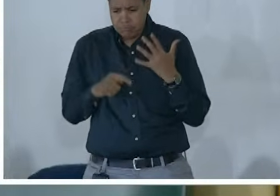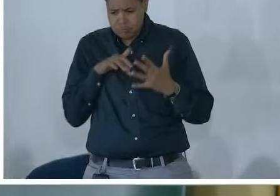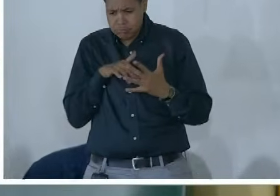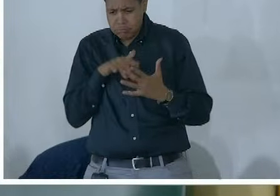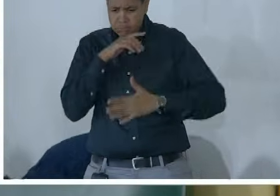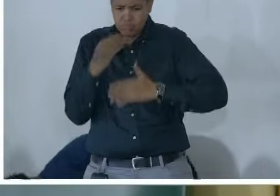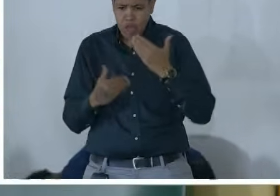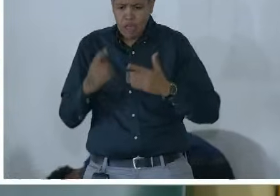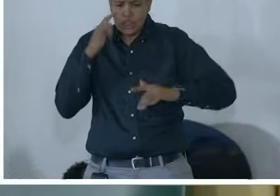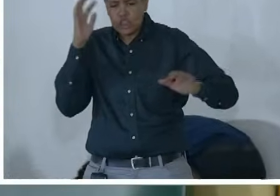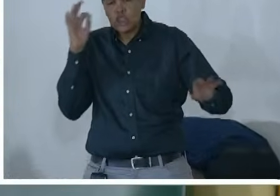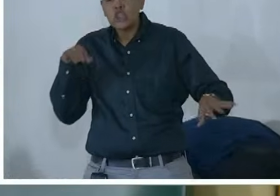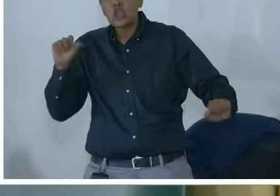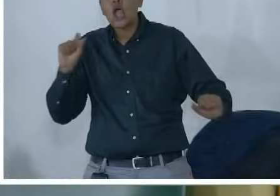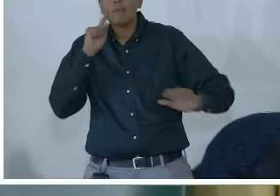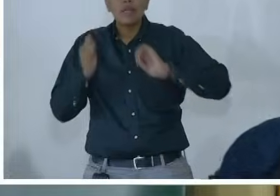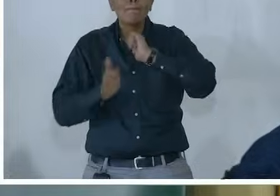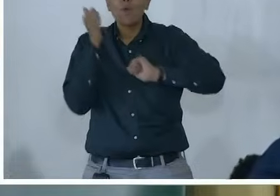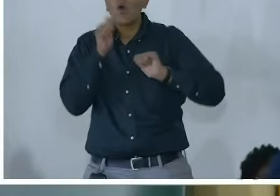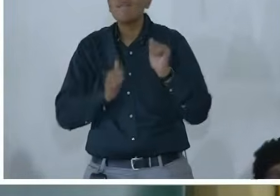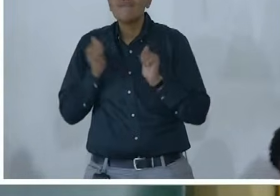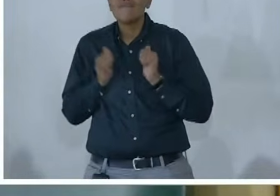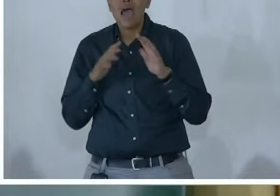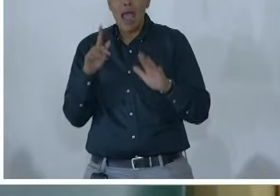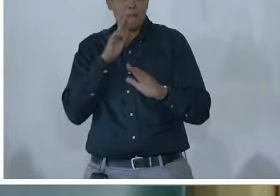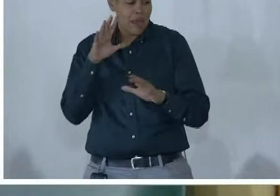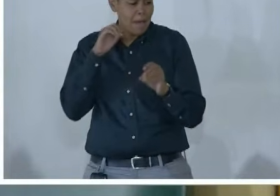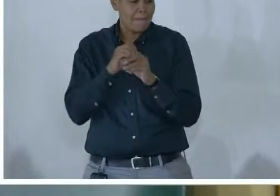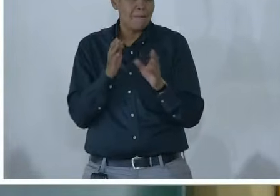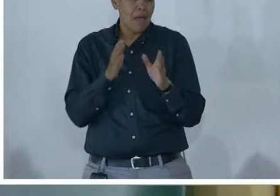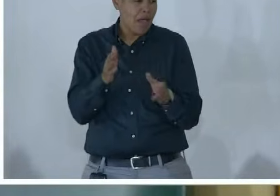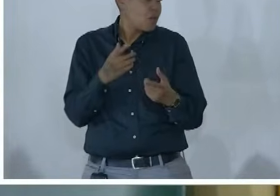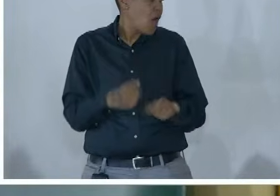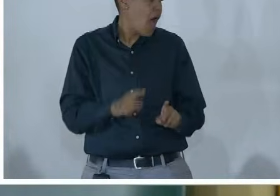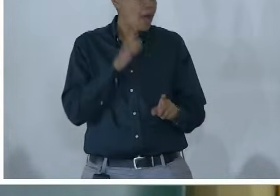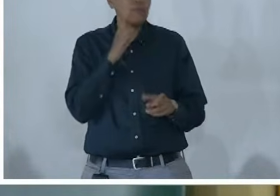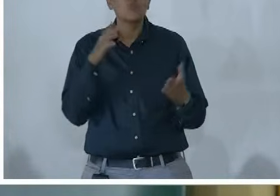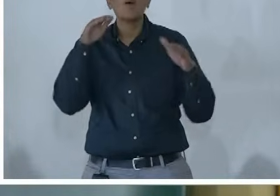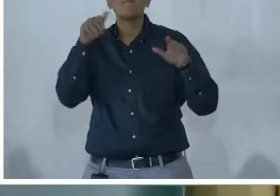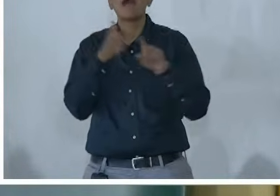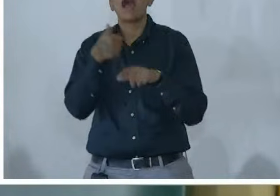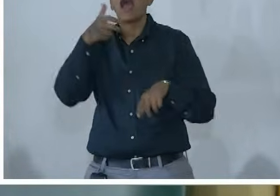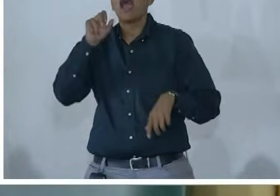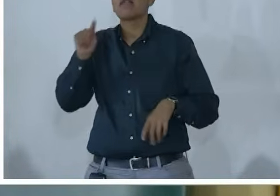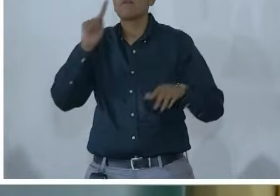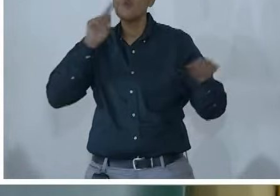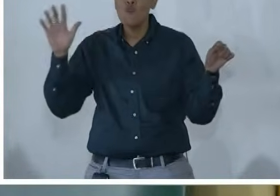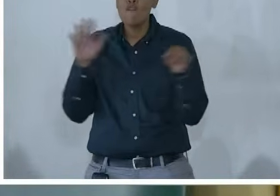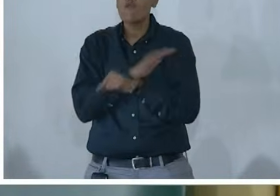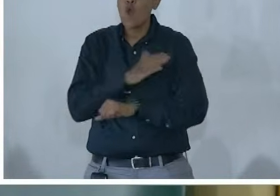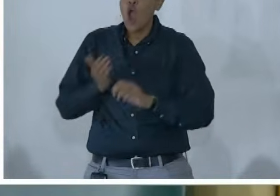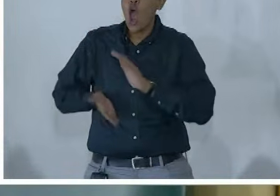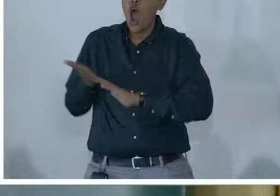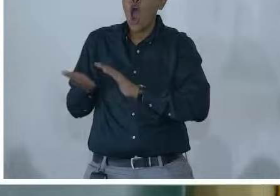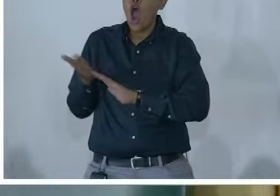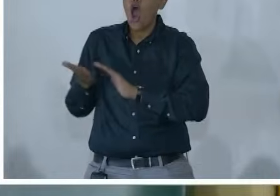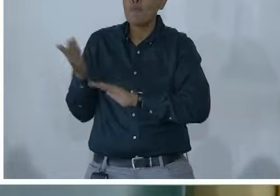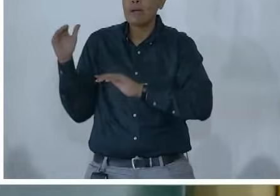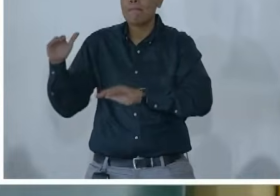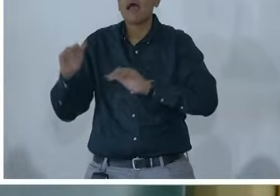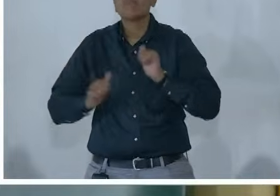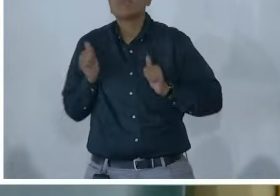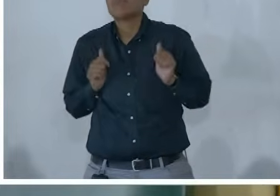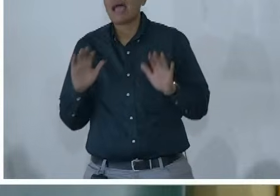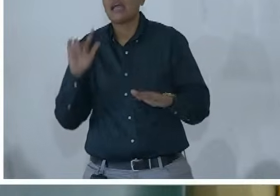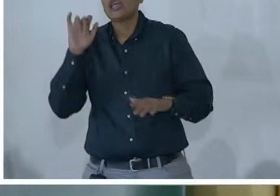process to determine the most viable pathway to return Alpart to full operation.